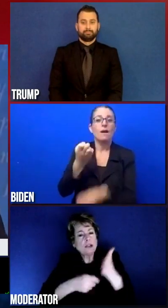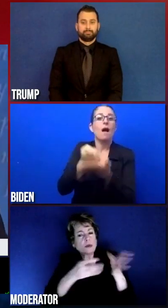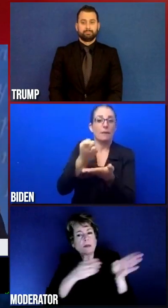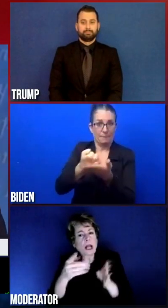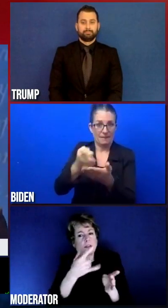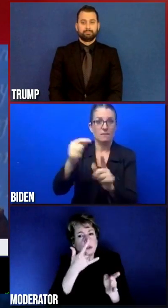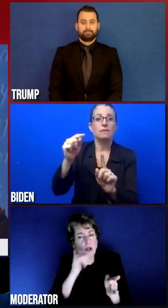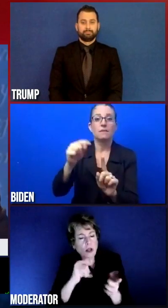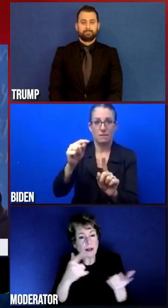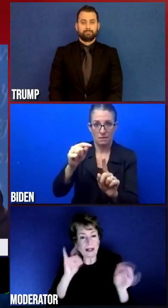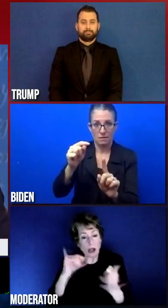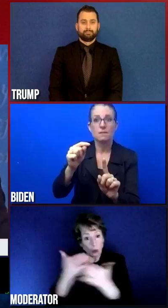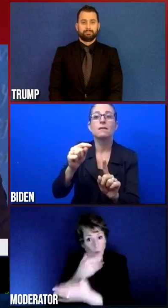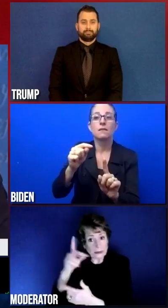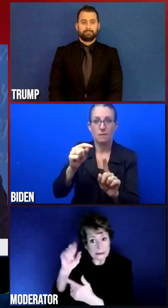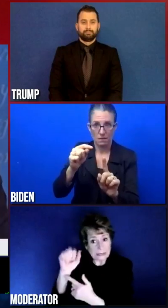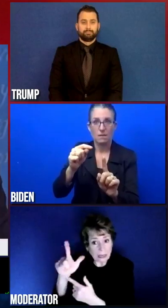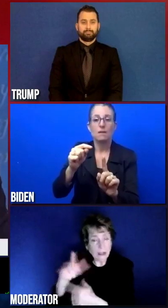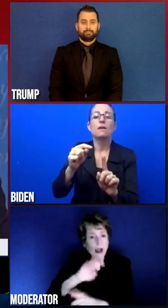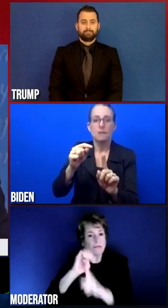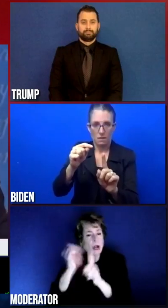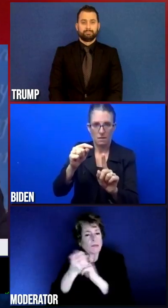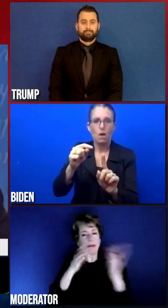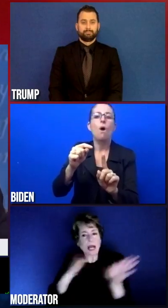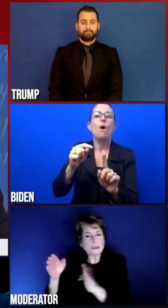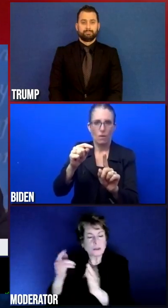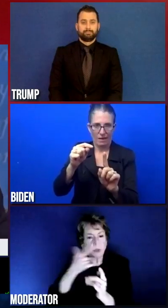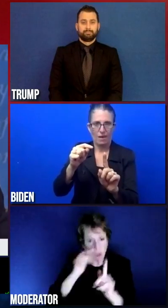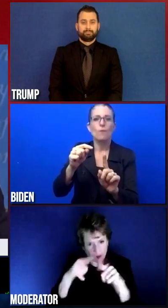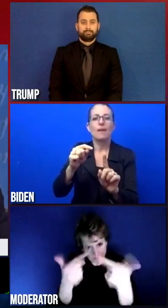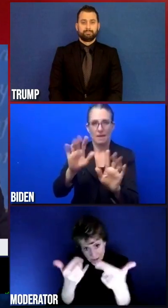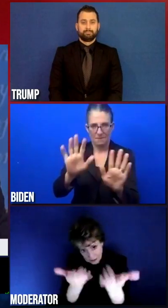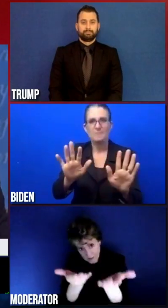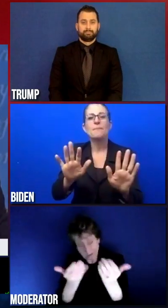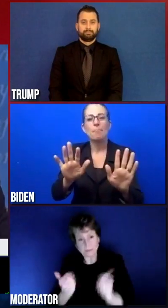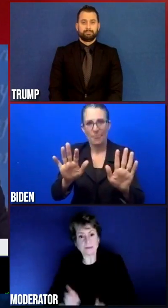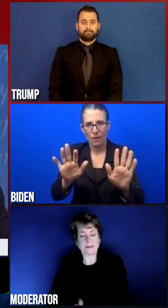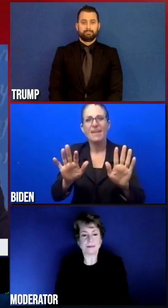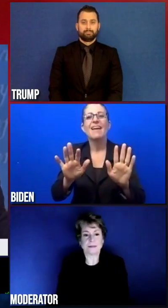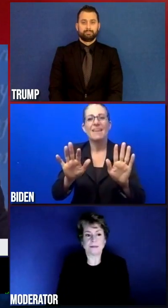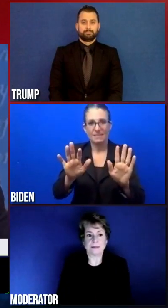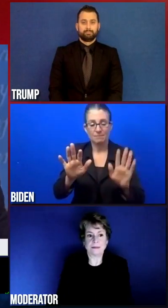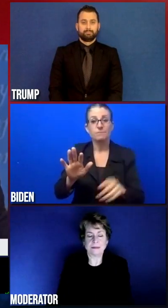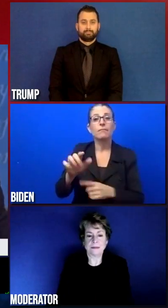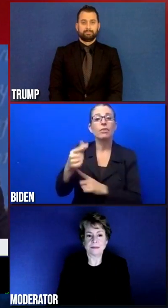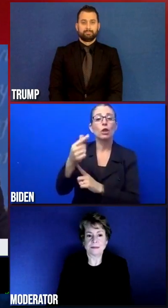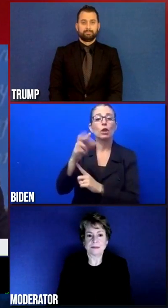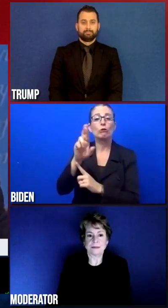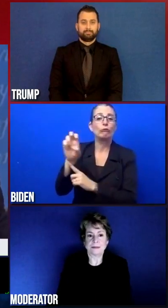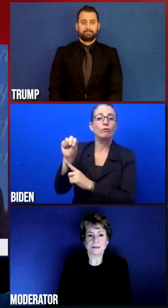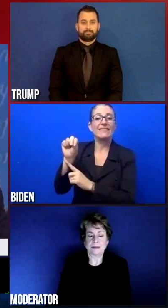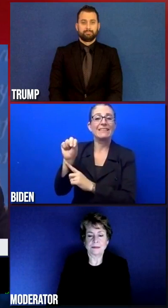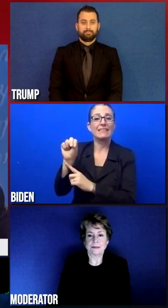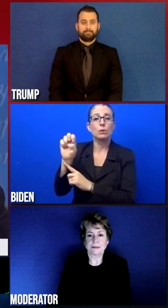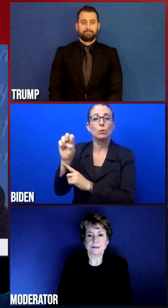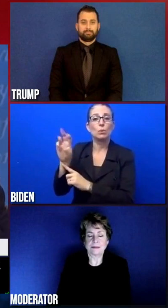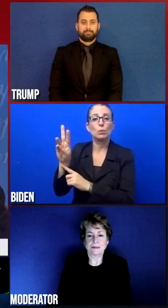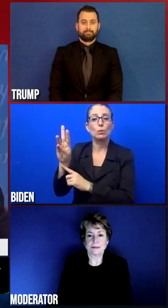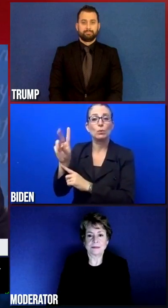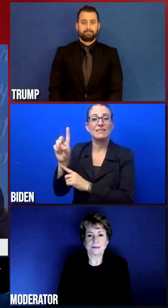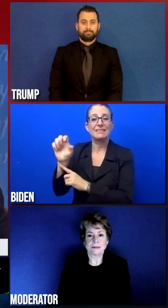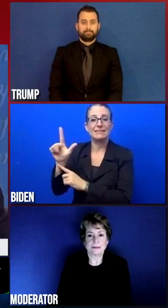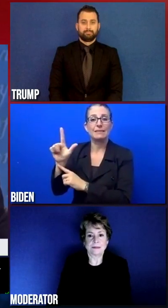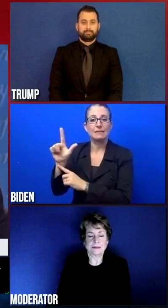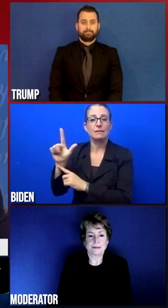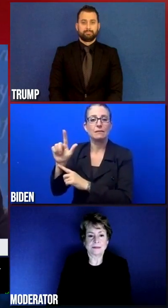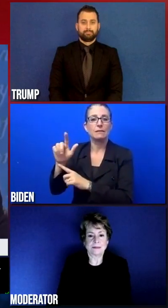changes Deal, will do. The Green New Deal will pay for itself as we move forward. We're not going to build plants that, in fact, are